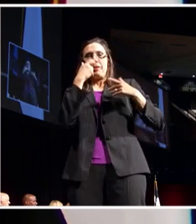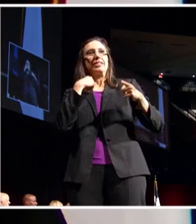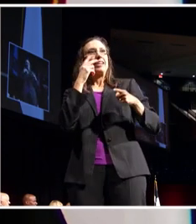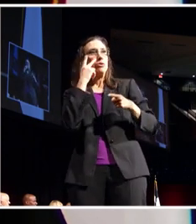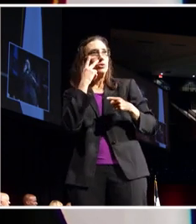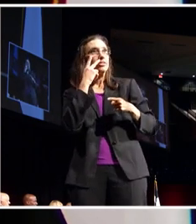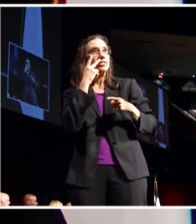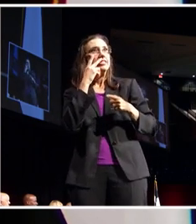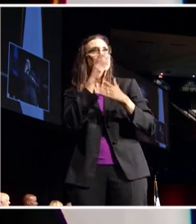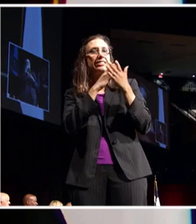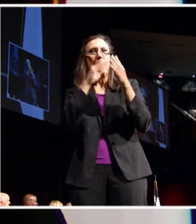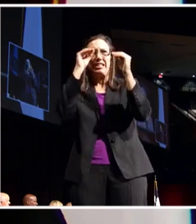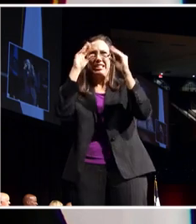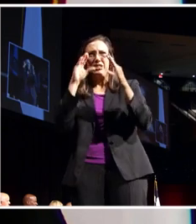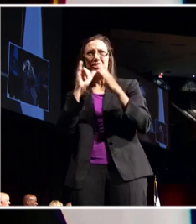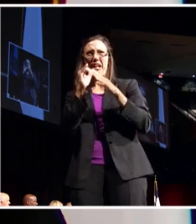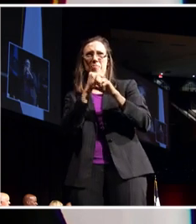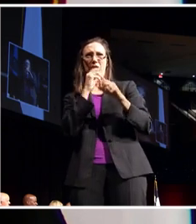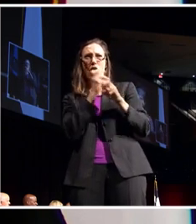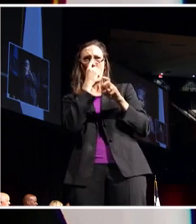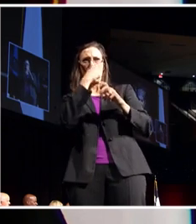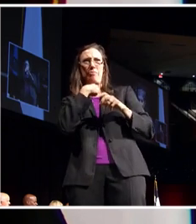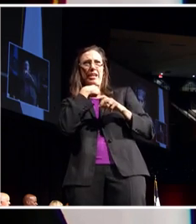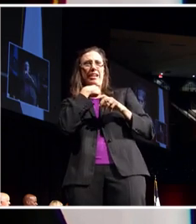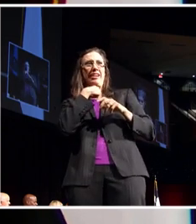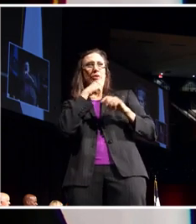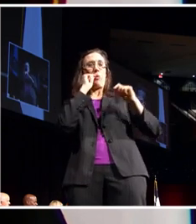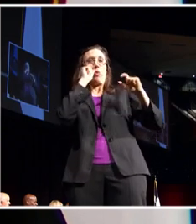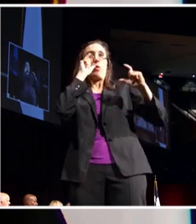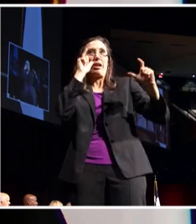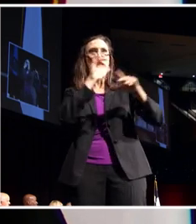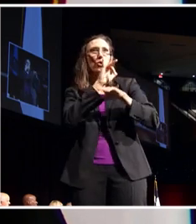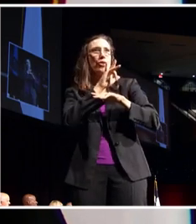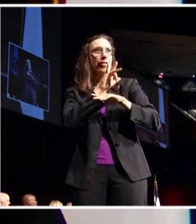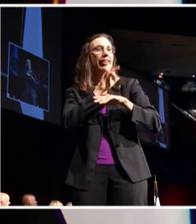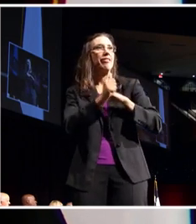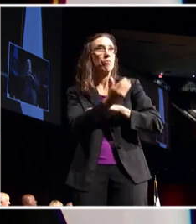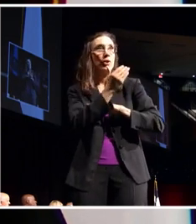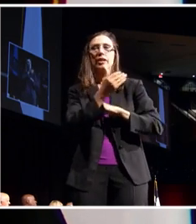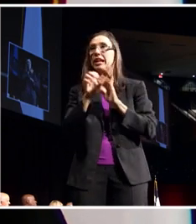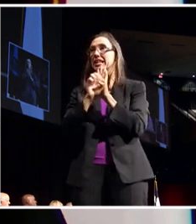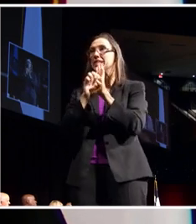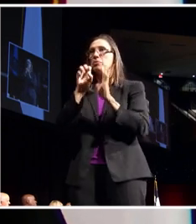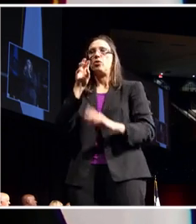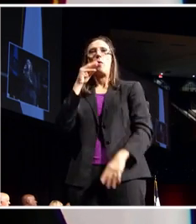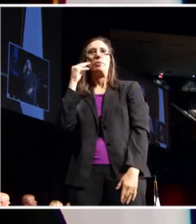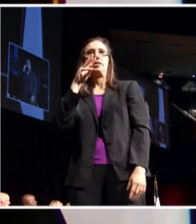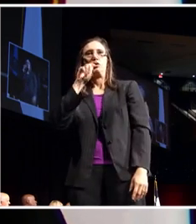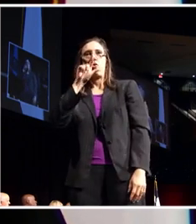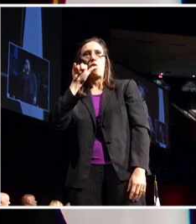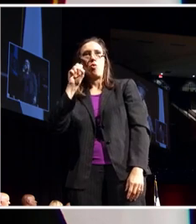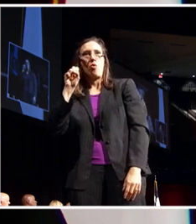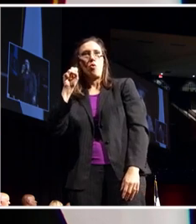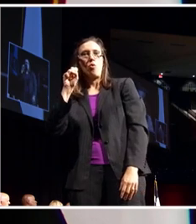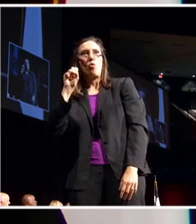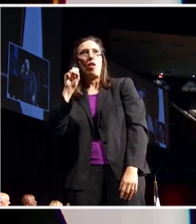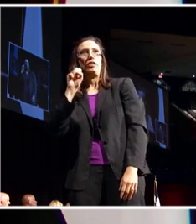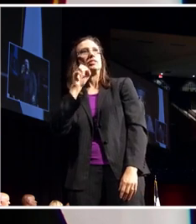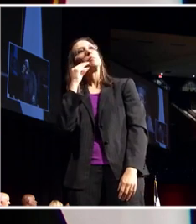some of the teachers who made it a little bit harder for me to wake up early in the morning. For example, Ms. Wallace, Ms.